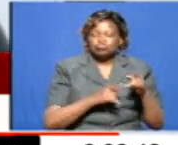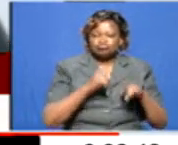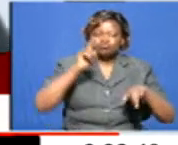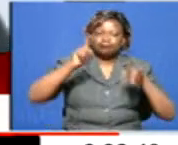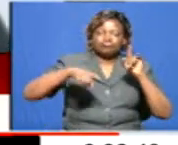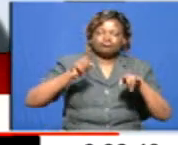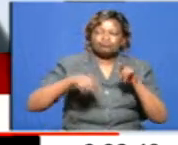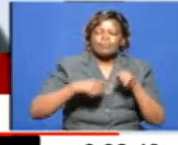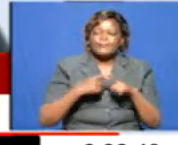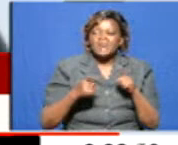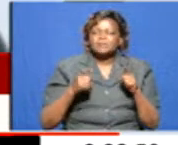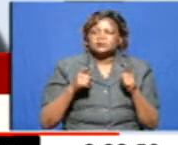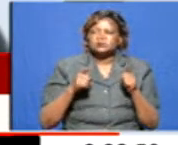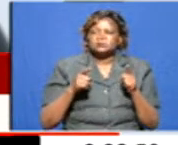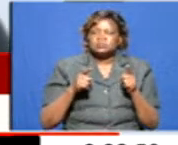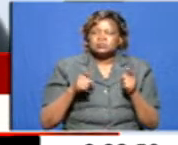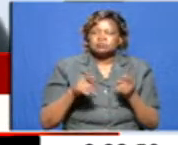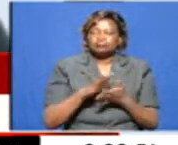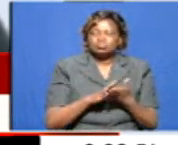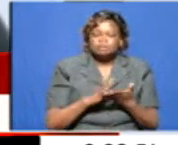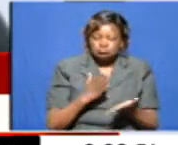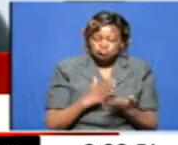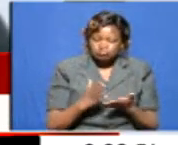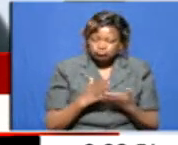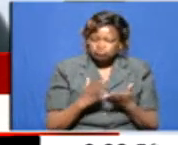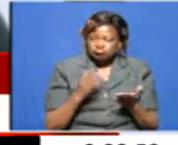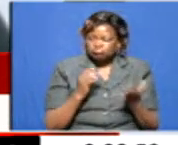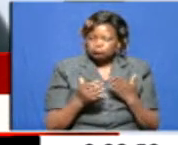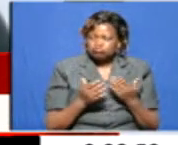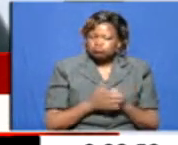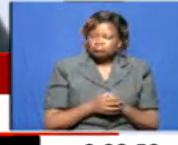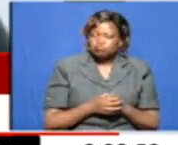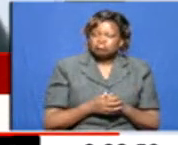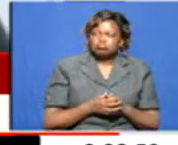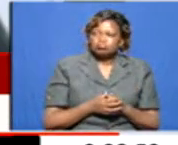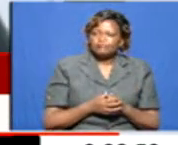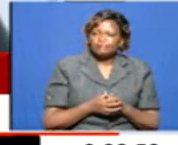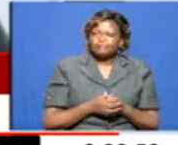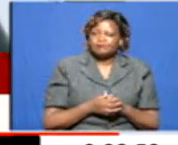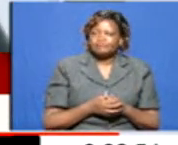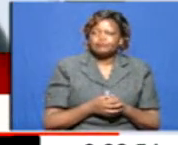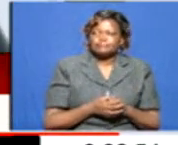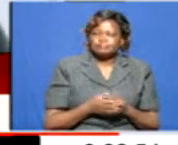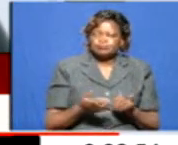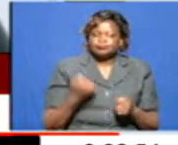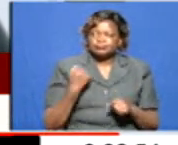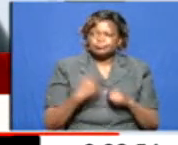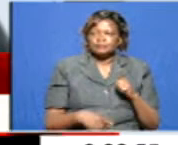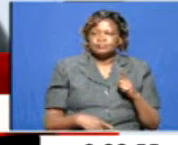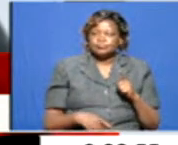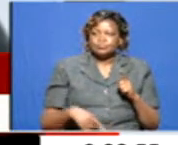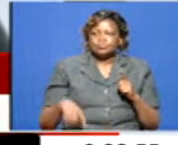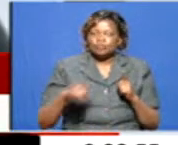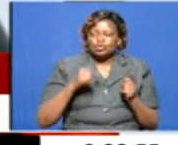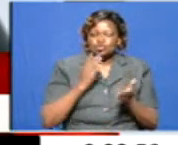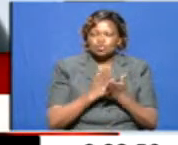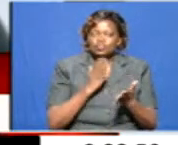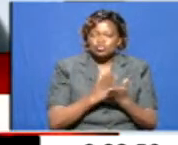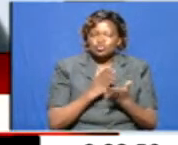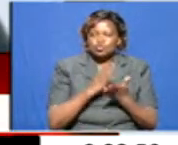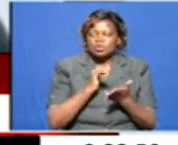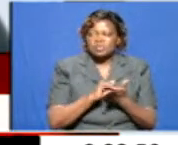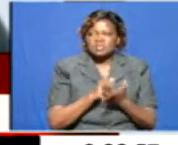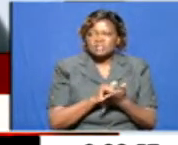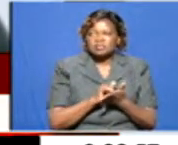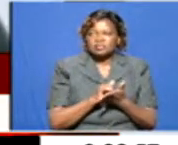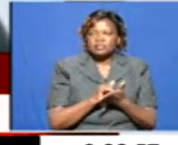However, basic earning per share growing at above 33% per year. We are sure that in the